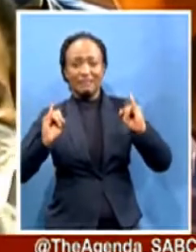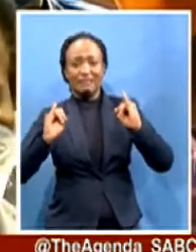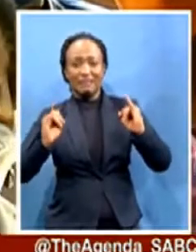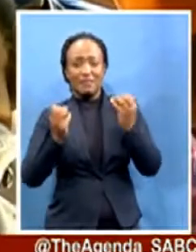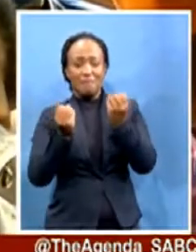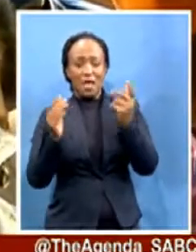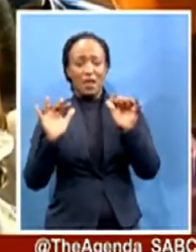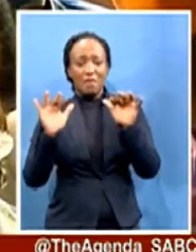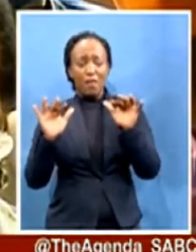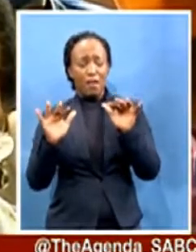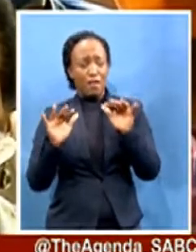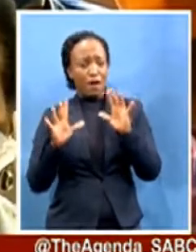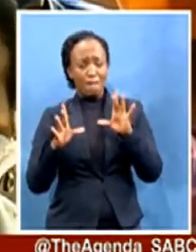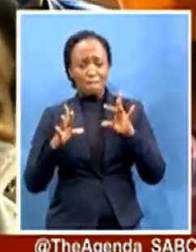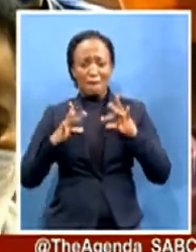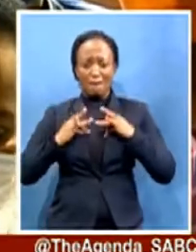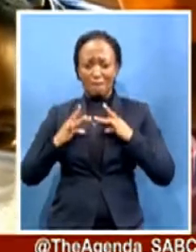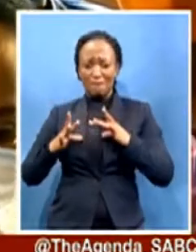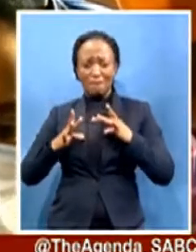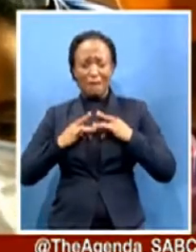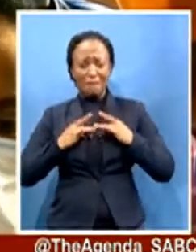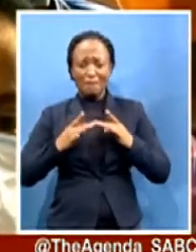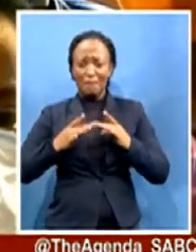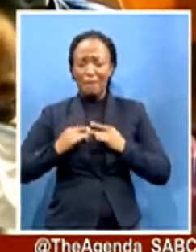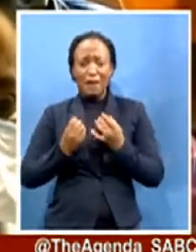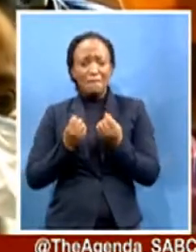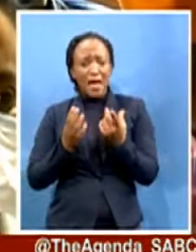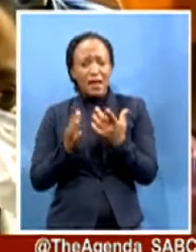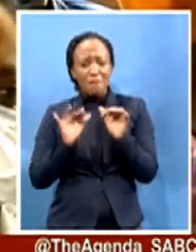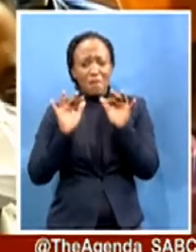deaths. They've got a different variant,